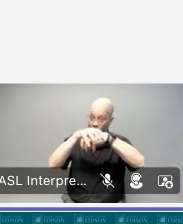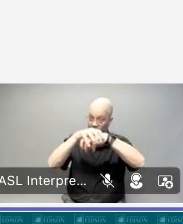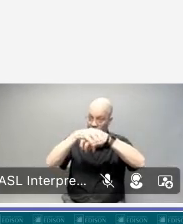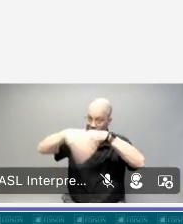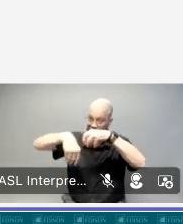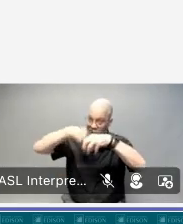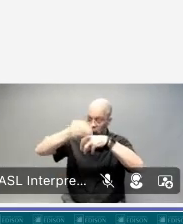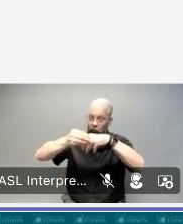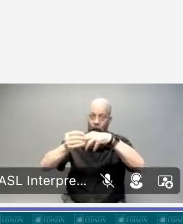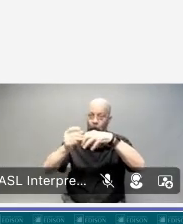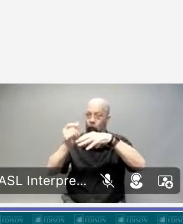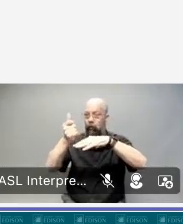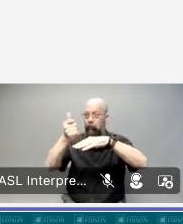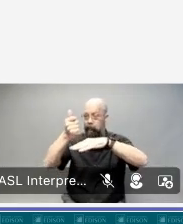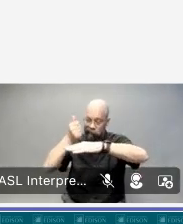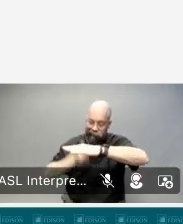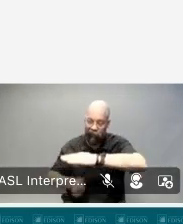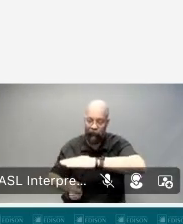undergrounding them?